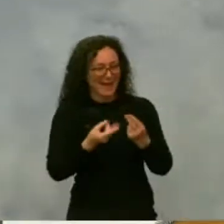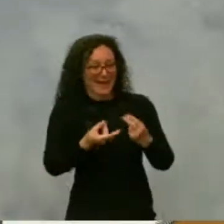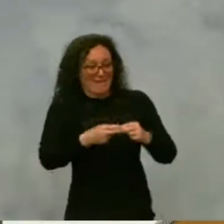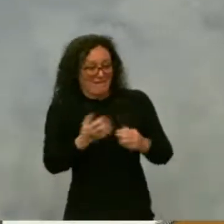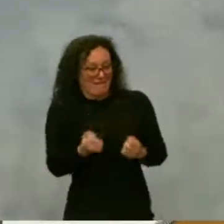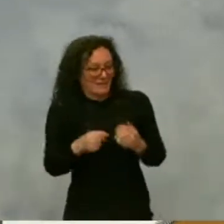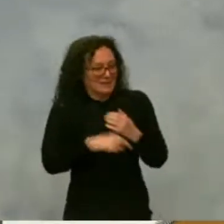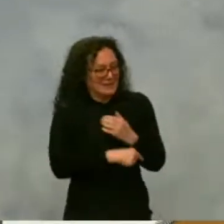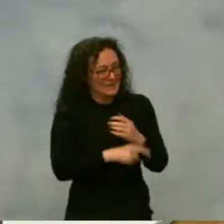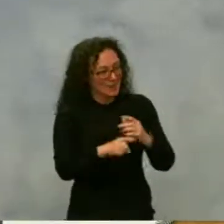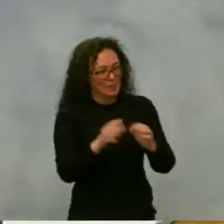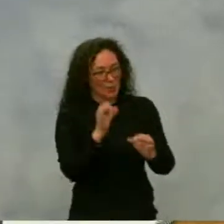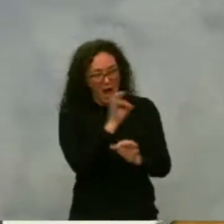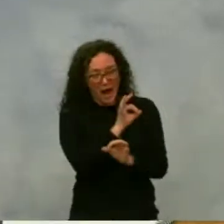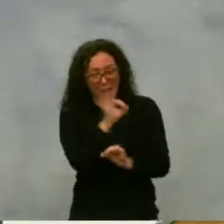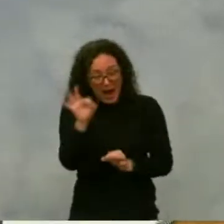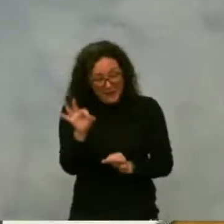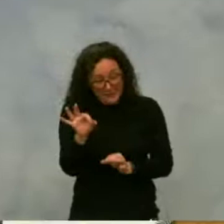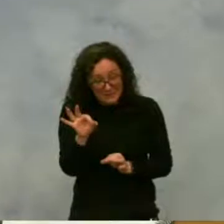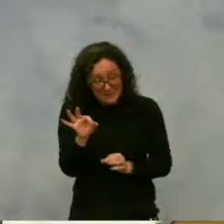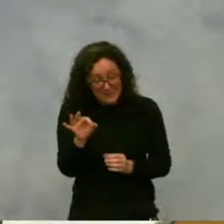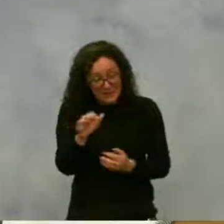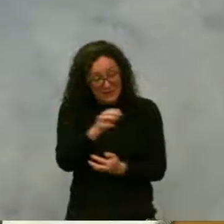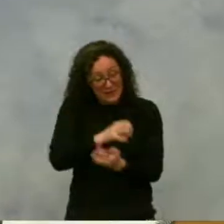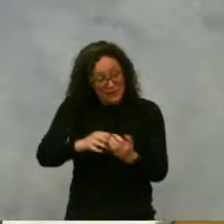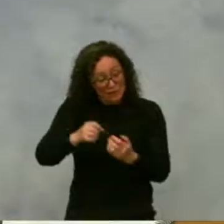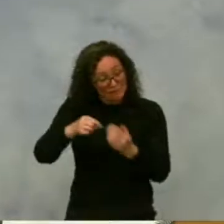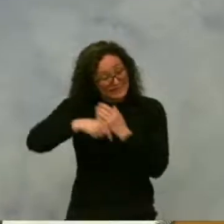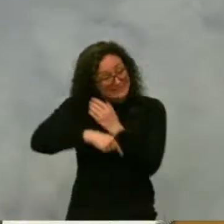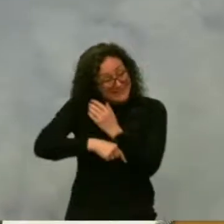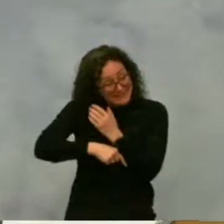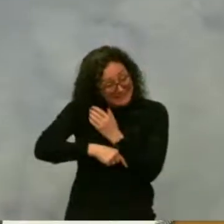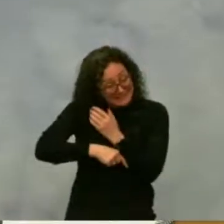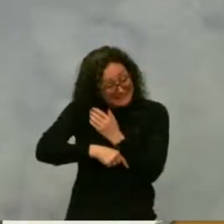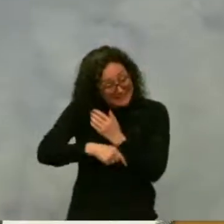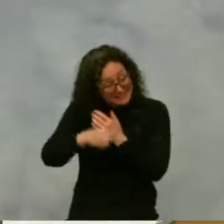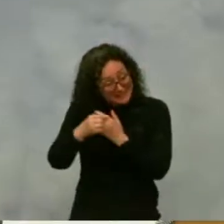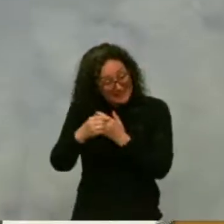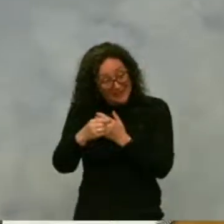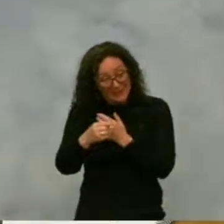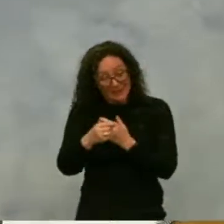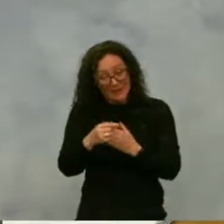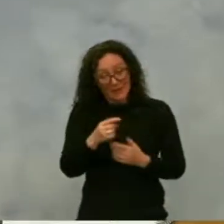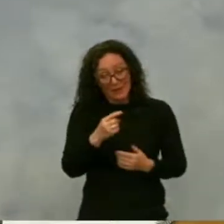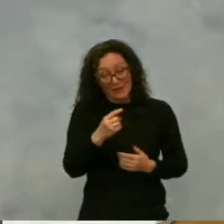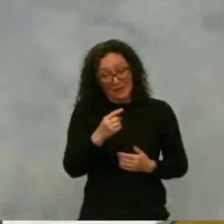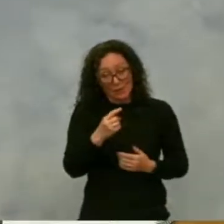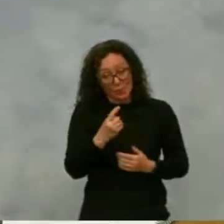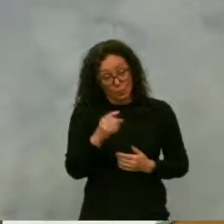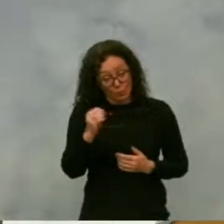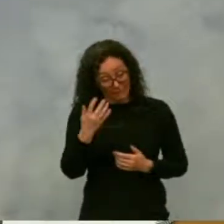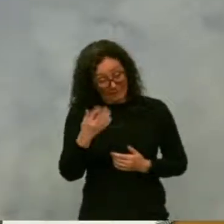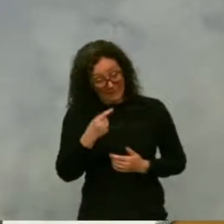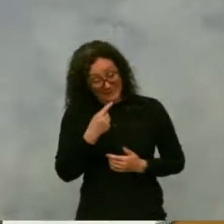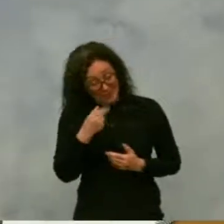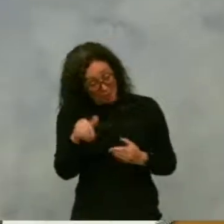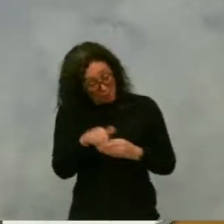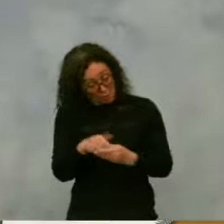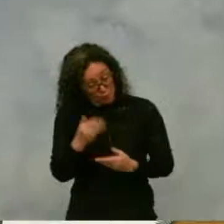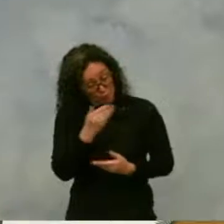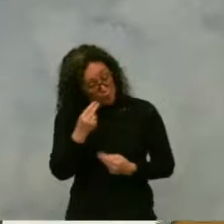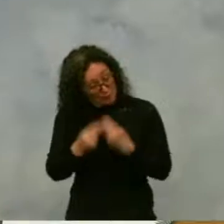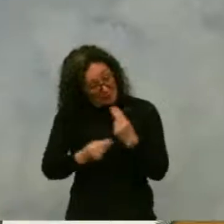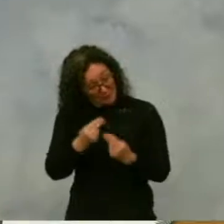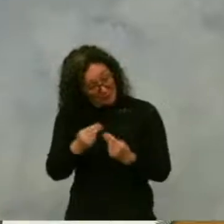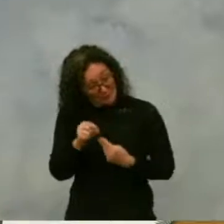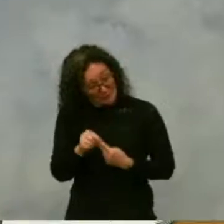However, can I ask if the sundry debt figure which we've got here on 105 includes school meals debt? And